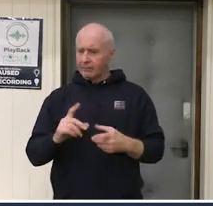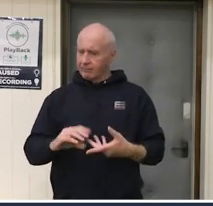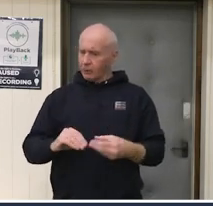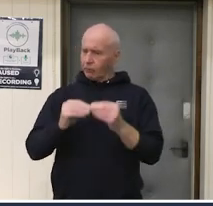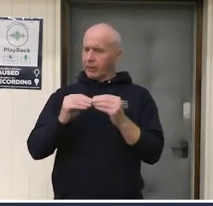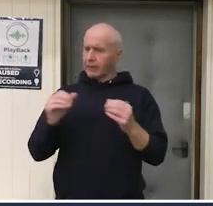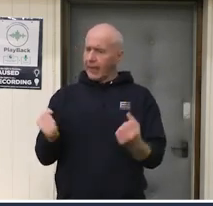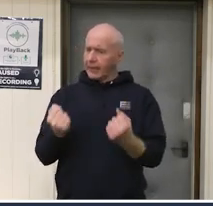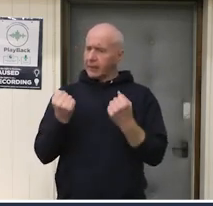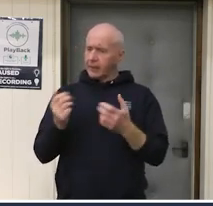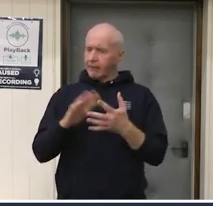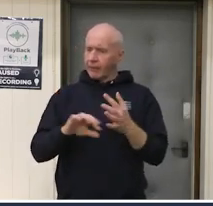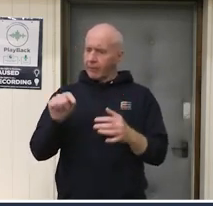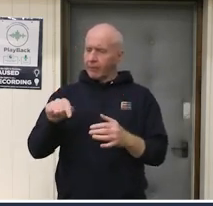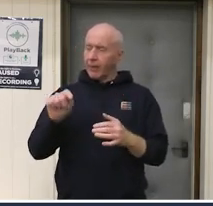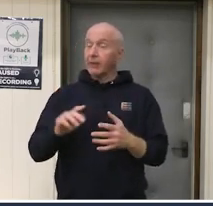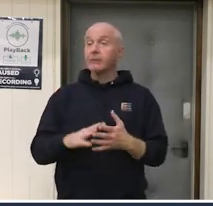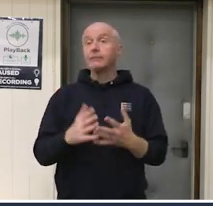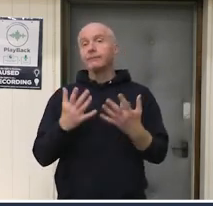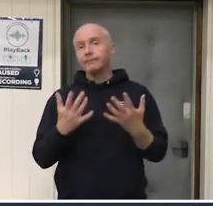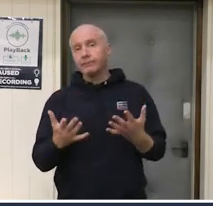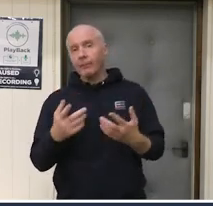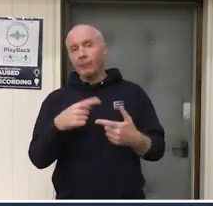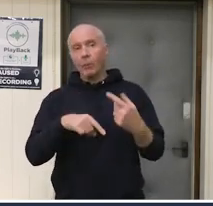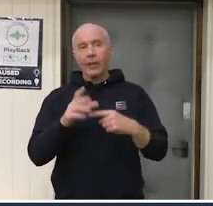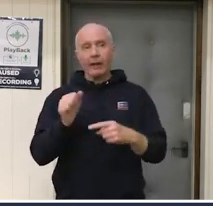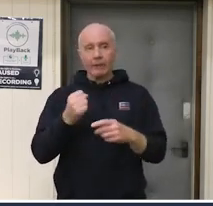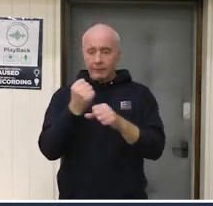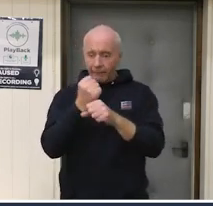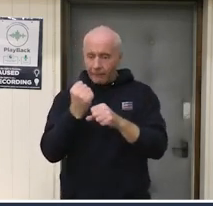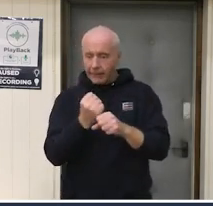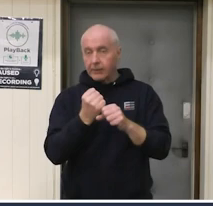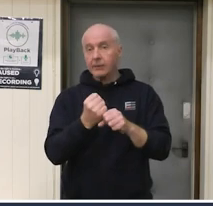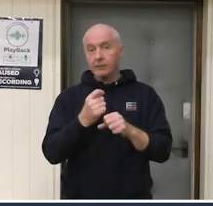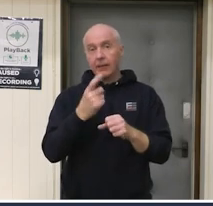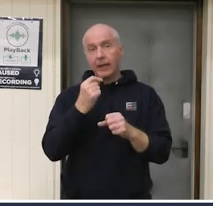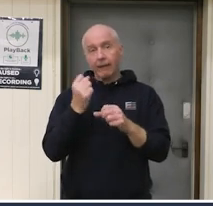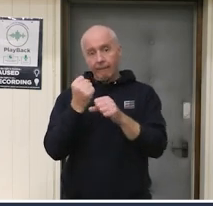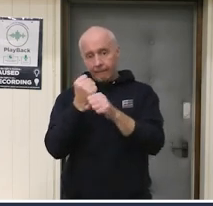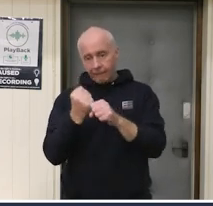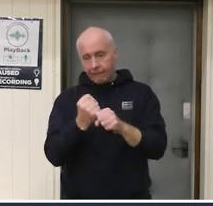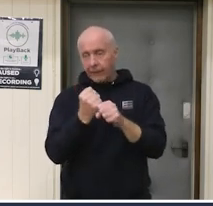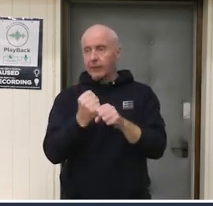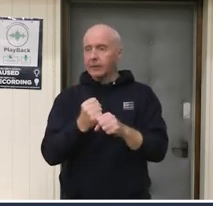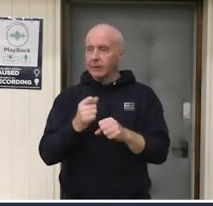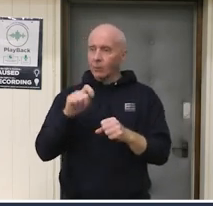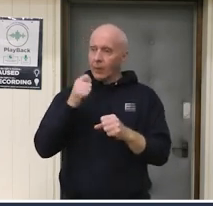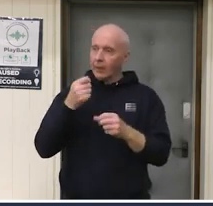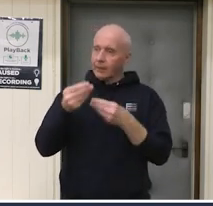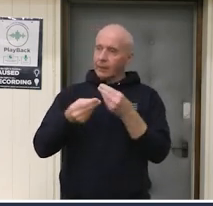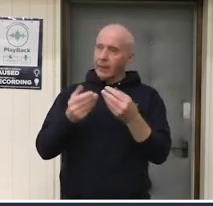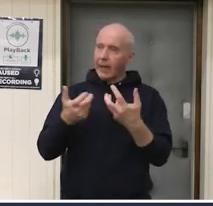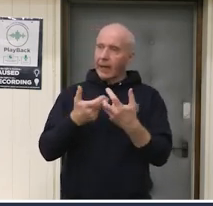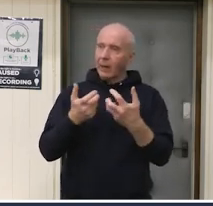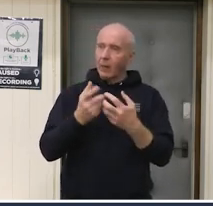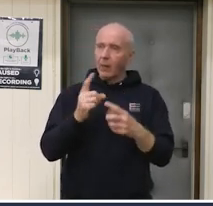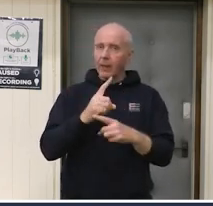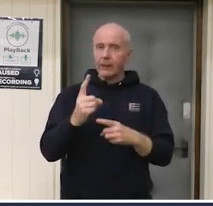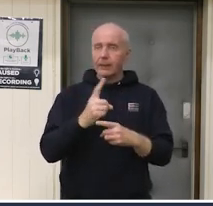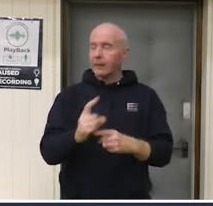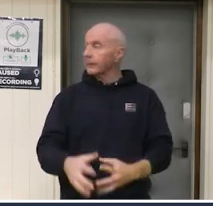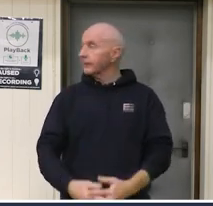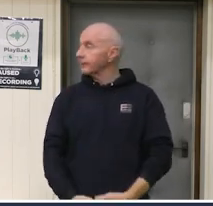That might still be true. However, we have a fix to this. We can make it. And I'll tell you how in a minute.